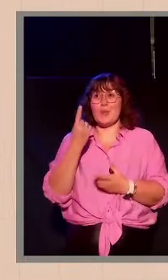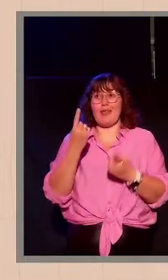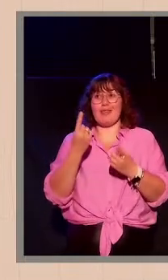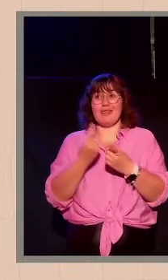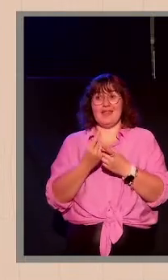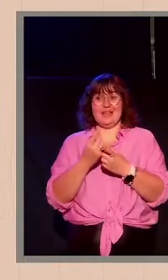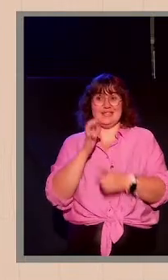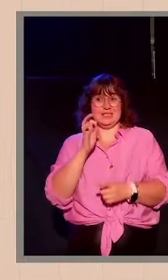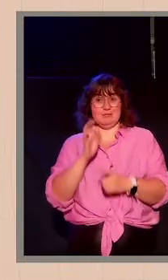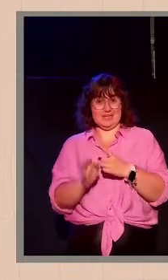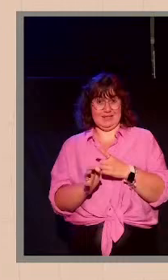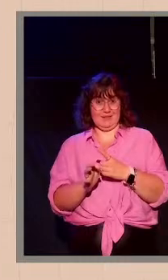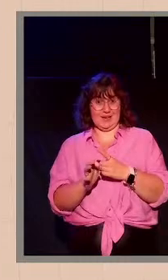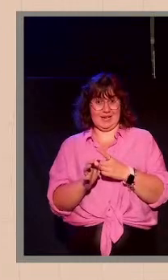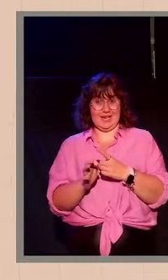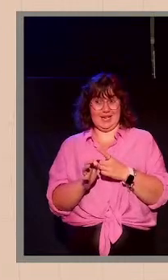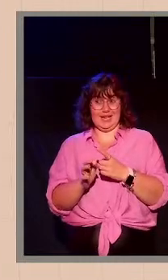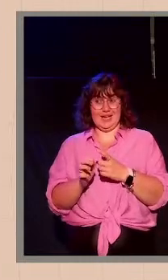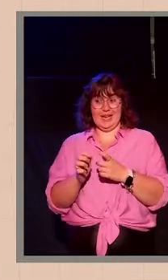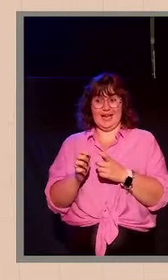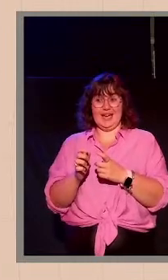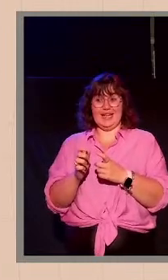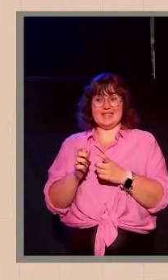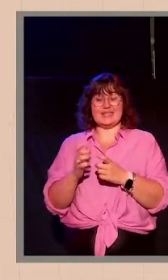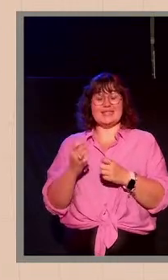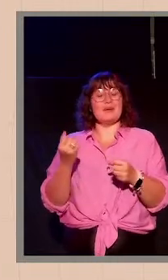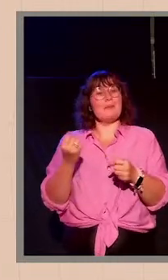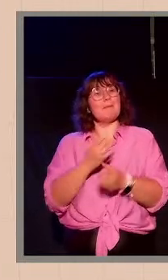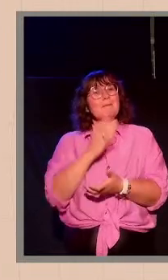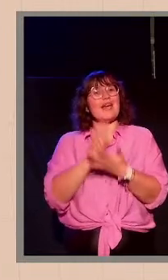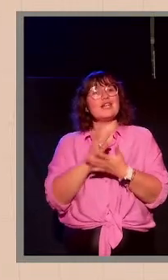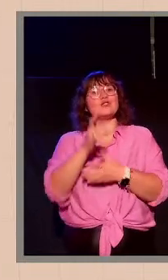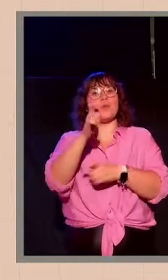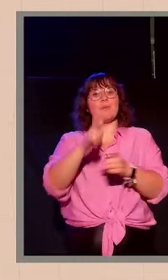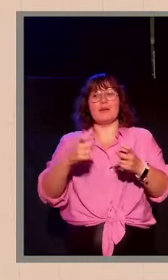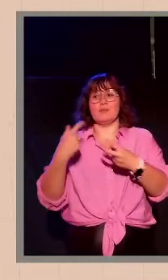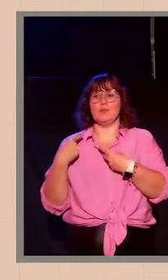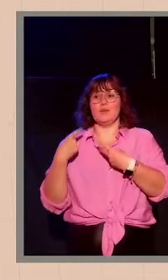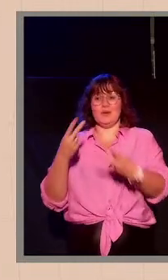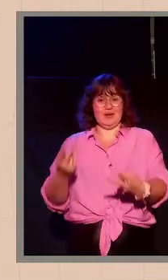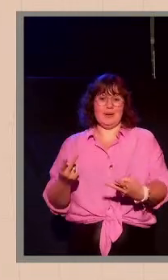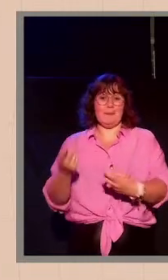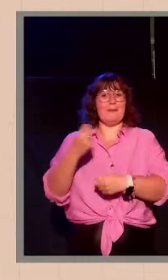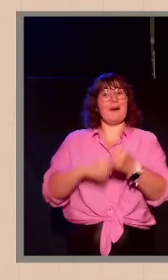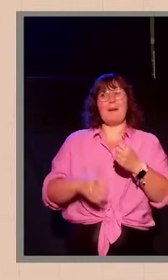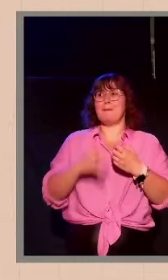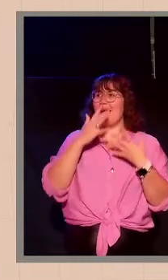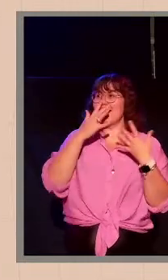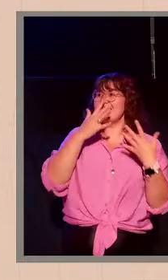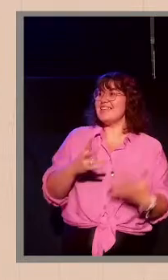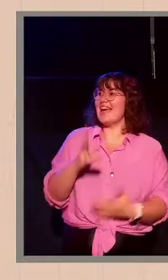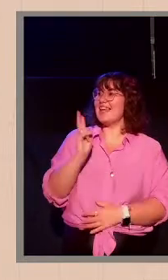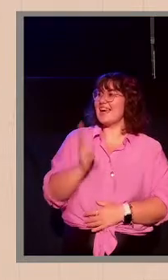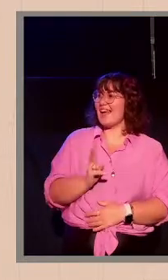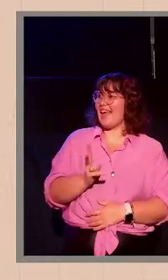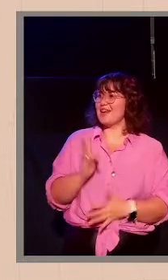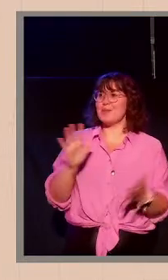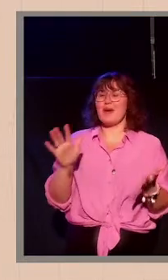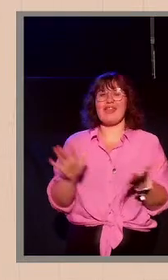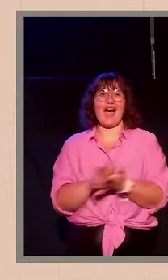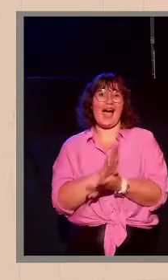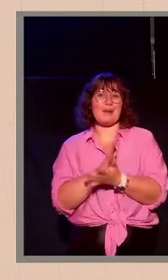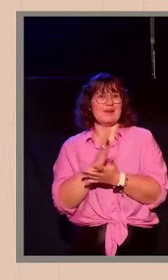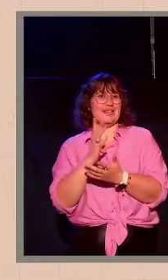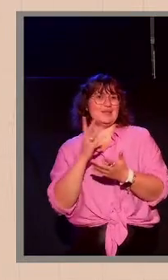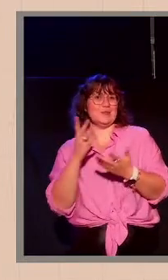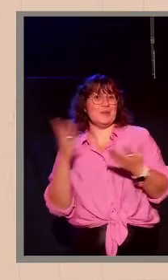specifically is getting people to return to a 10-year-old self where they're quite happy to play. You know,